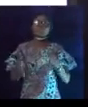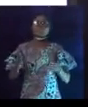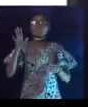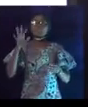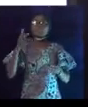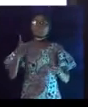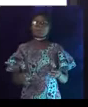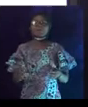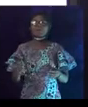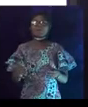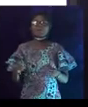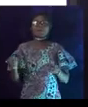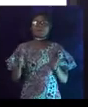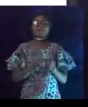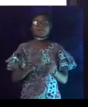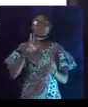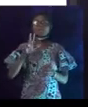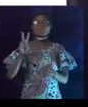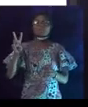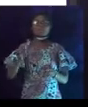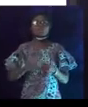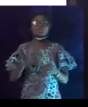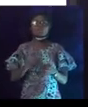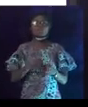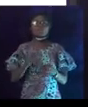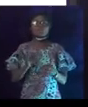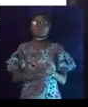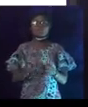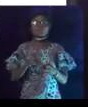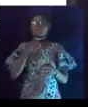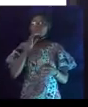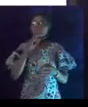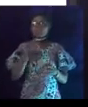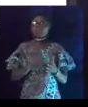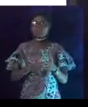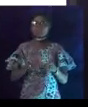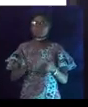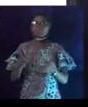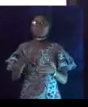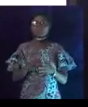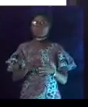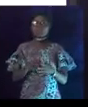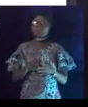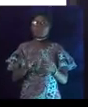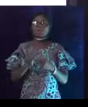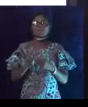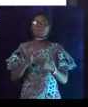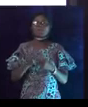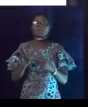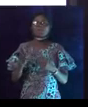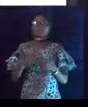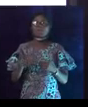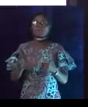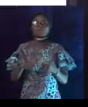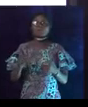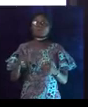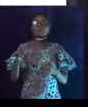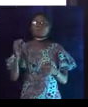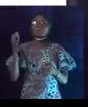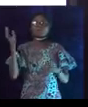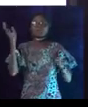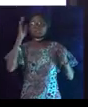with 5/9. I'll take it again. Fahrenheit back to Celsius, shed off the 32,